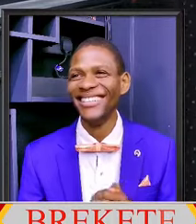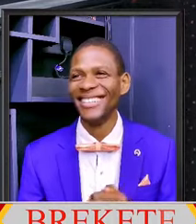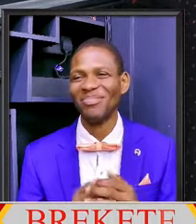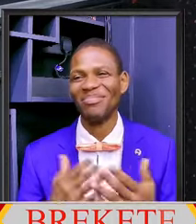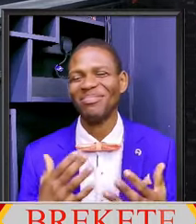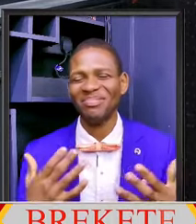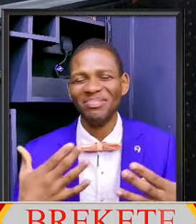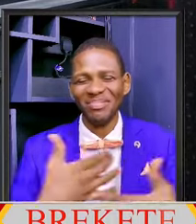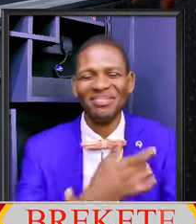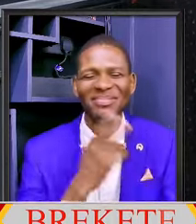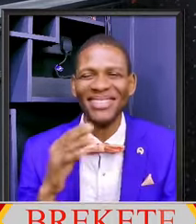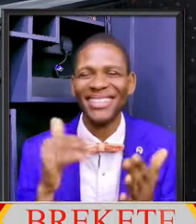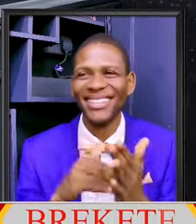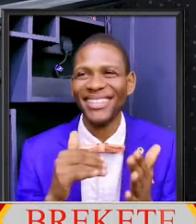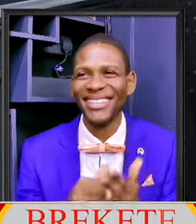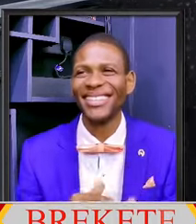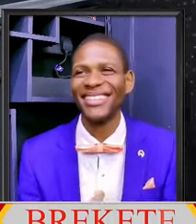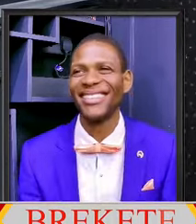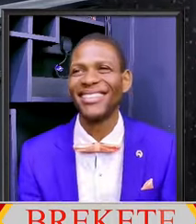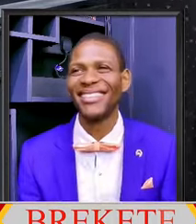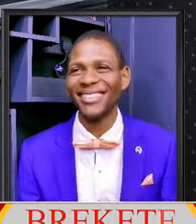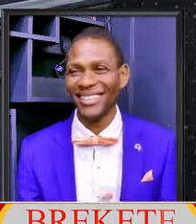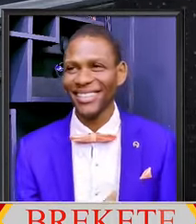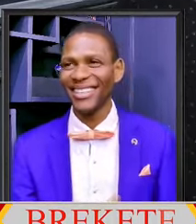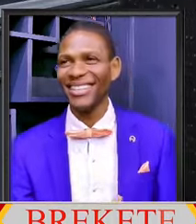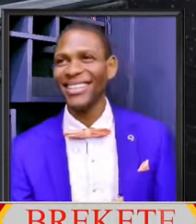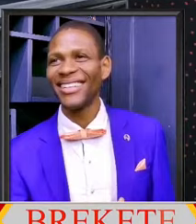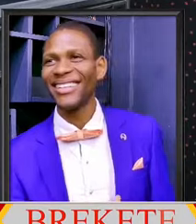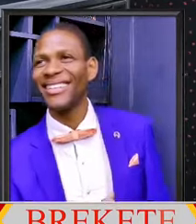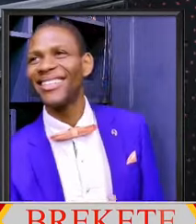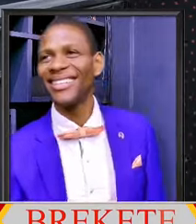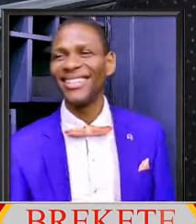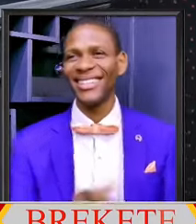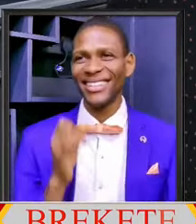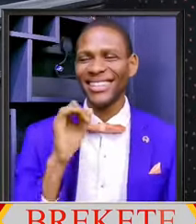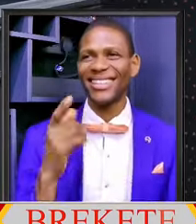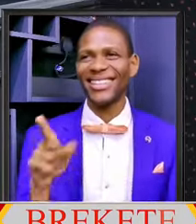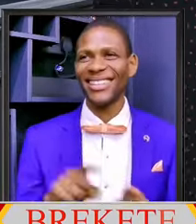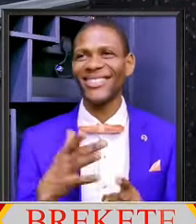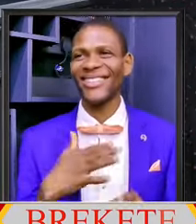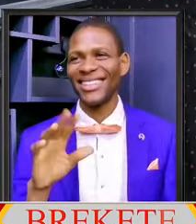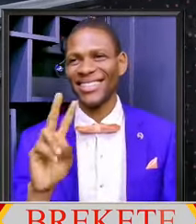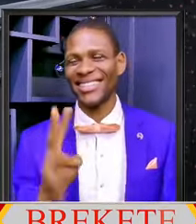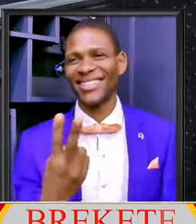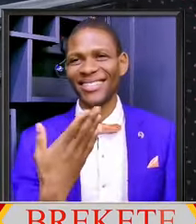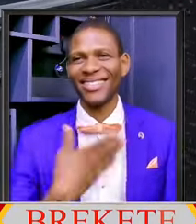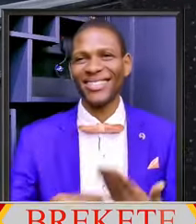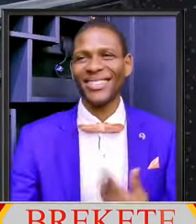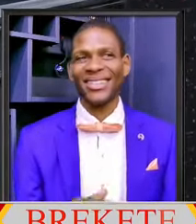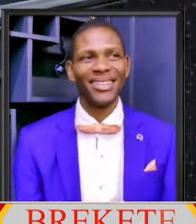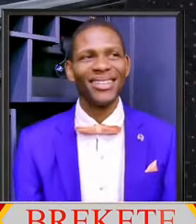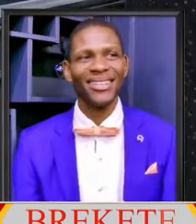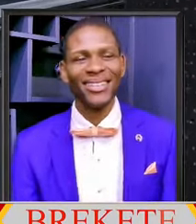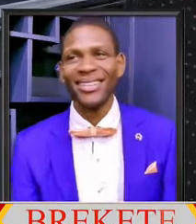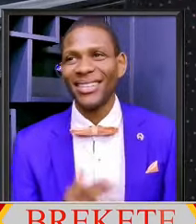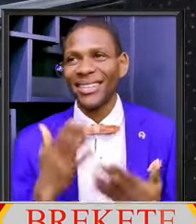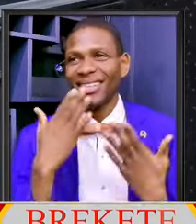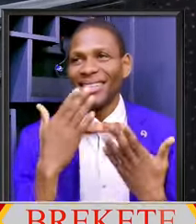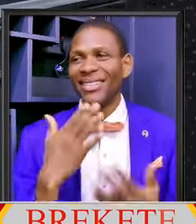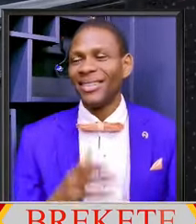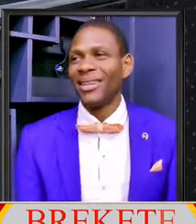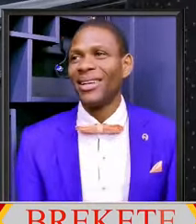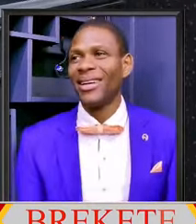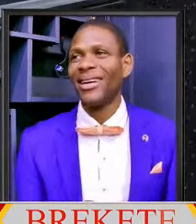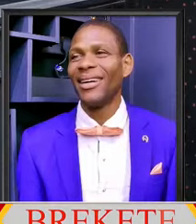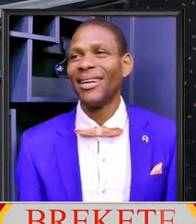Uh-huh. That's, you know how many people they beg her to. Thank you. So, I